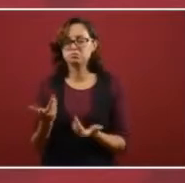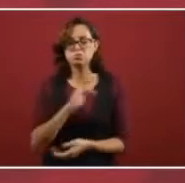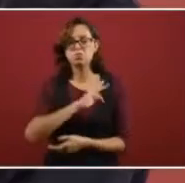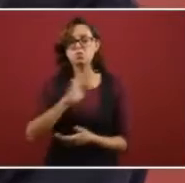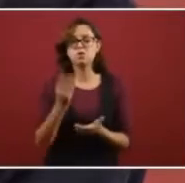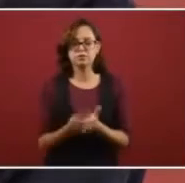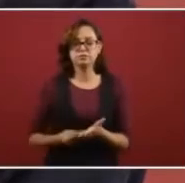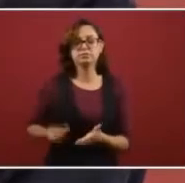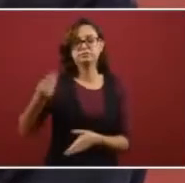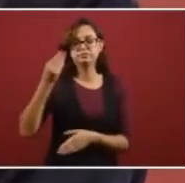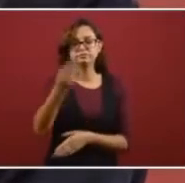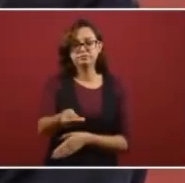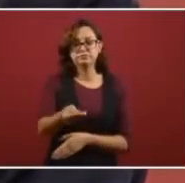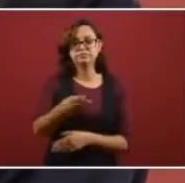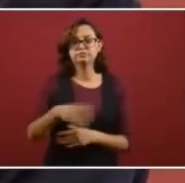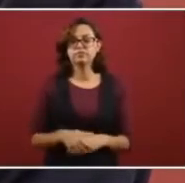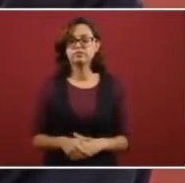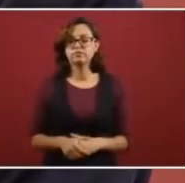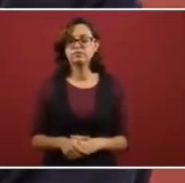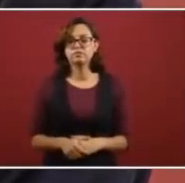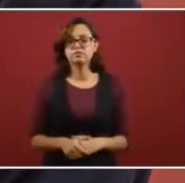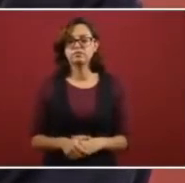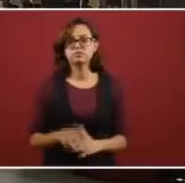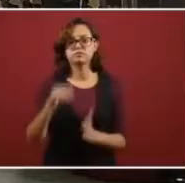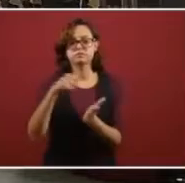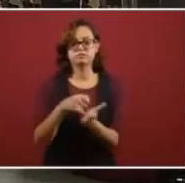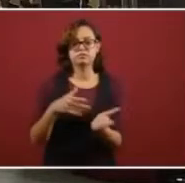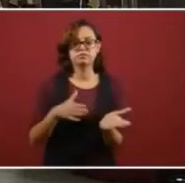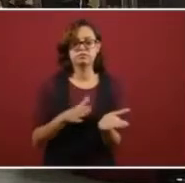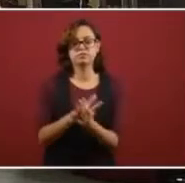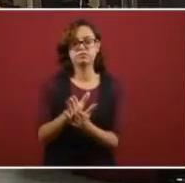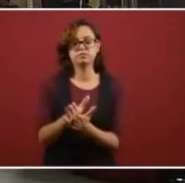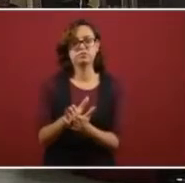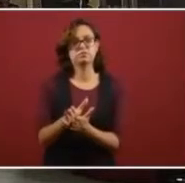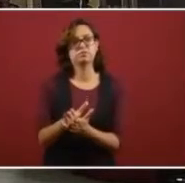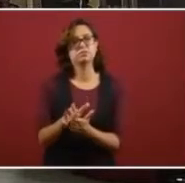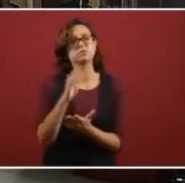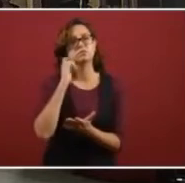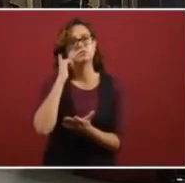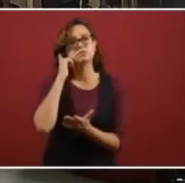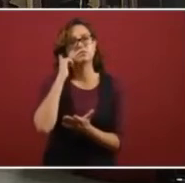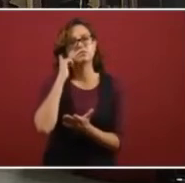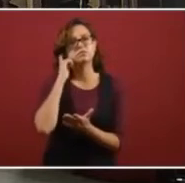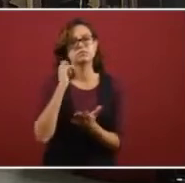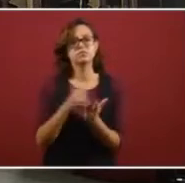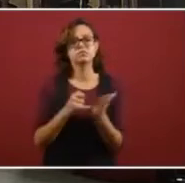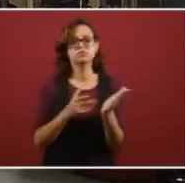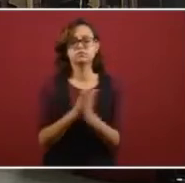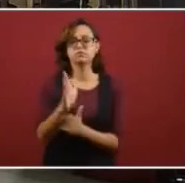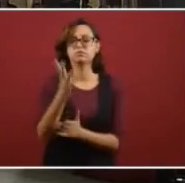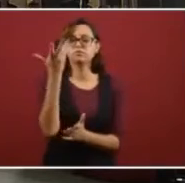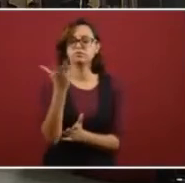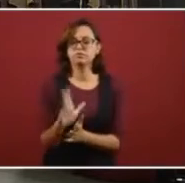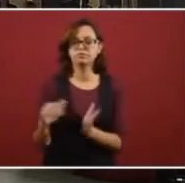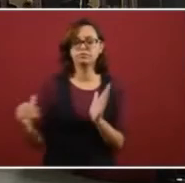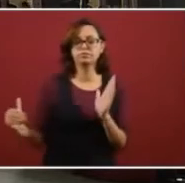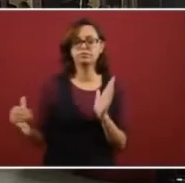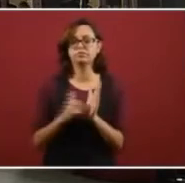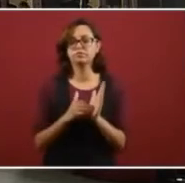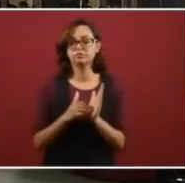And even though you don't have an example, that we made a first